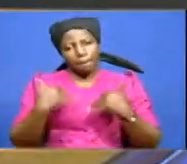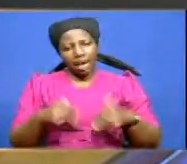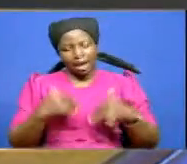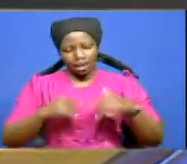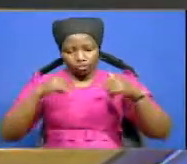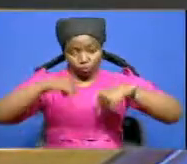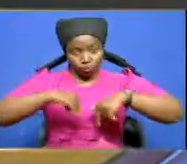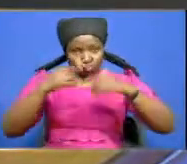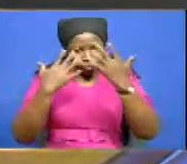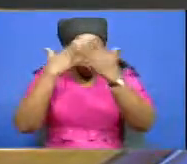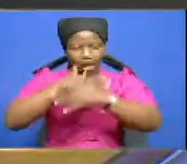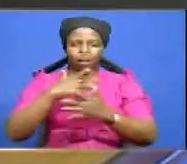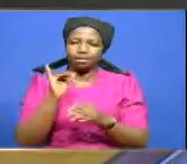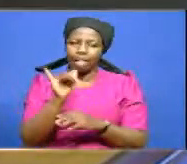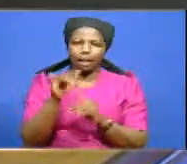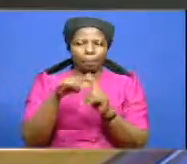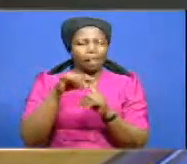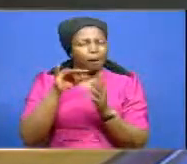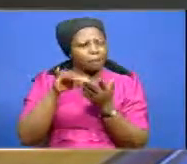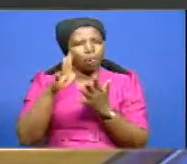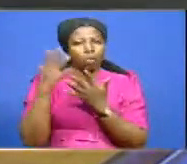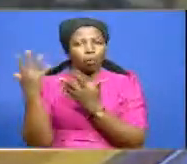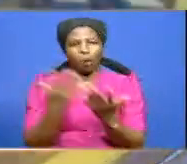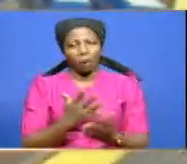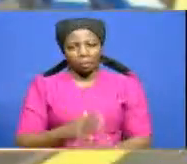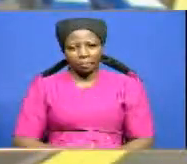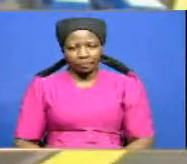plus much more. Welcome.